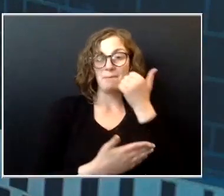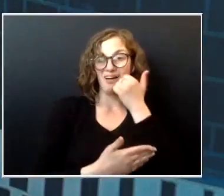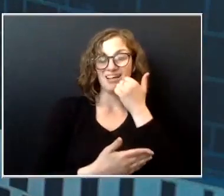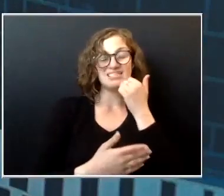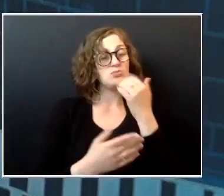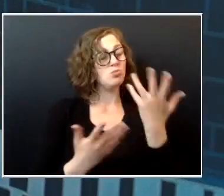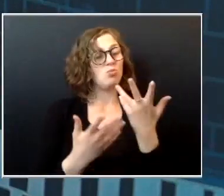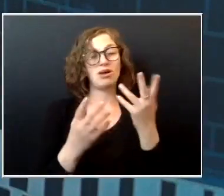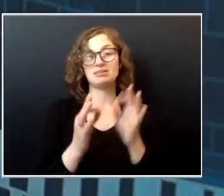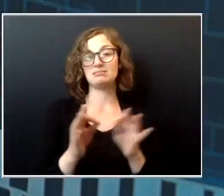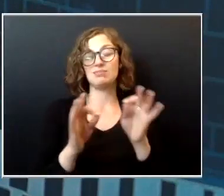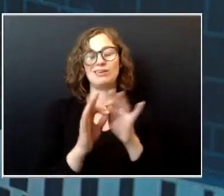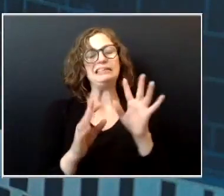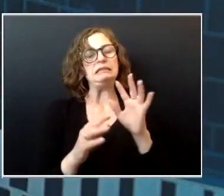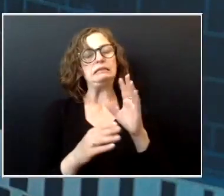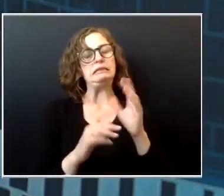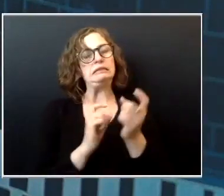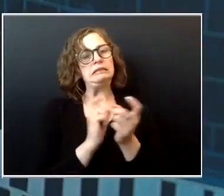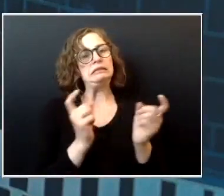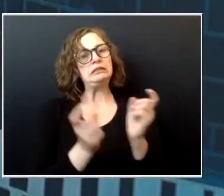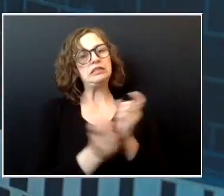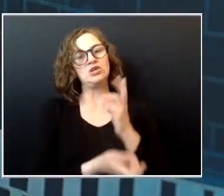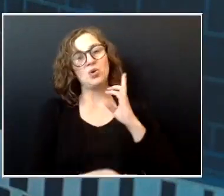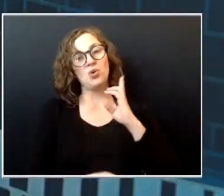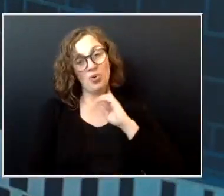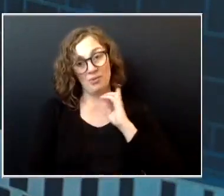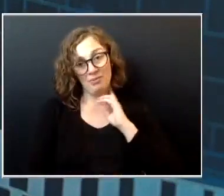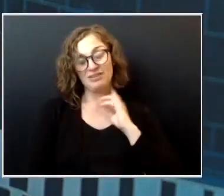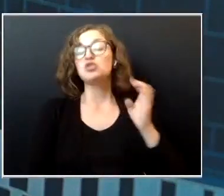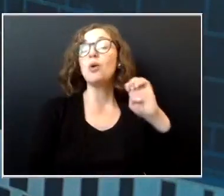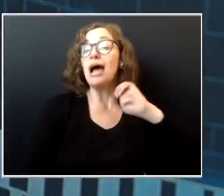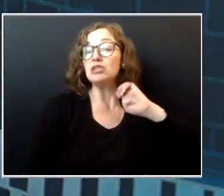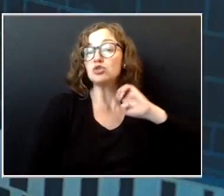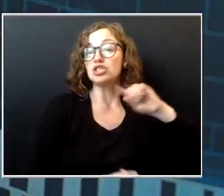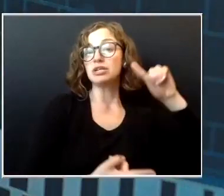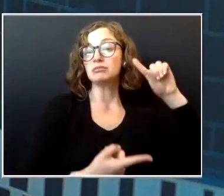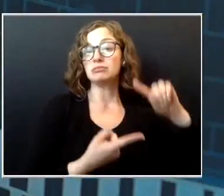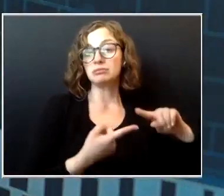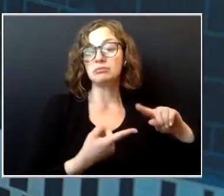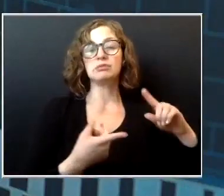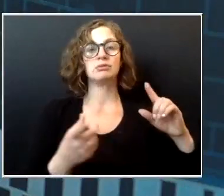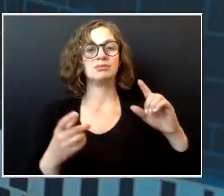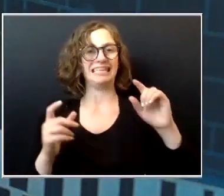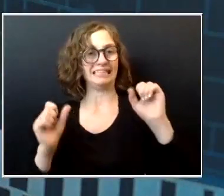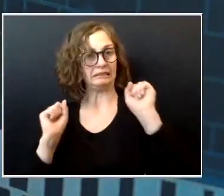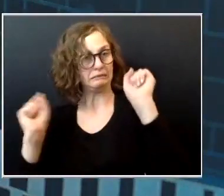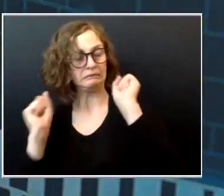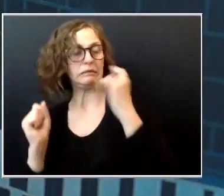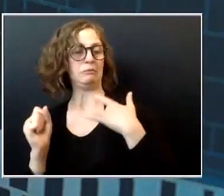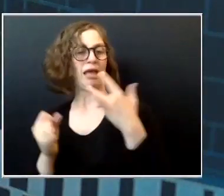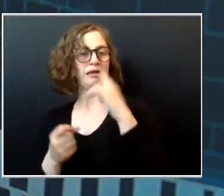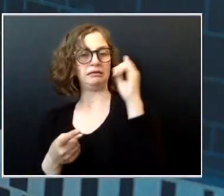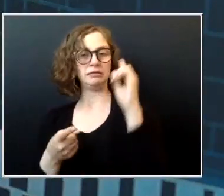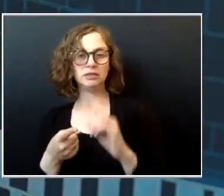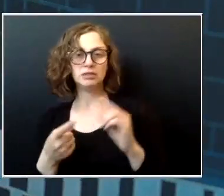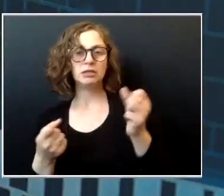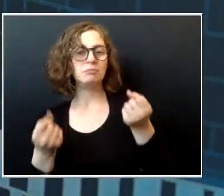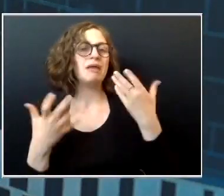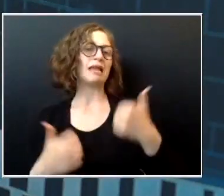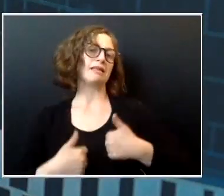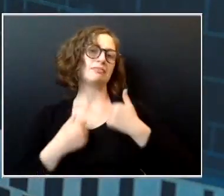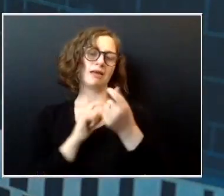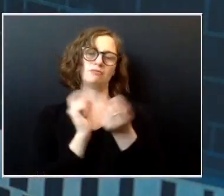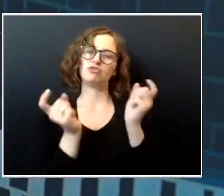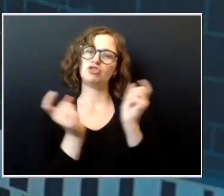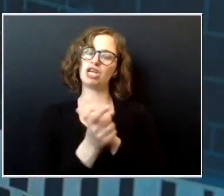that, there's also physical activity that's decreasing. There's a lot of life changes that are occurring all at the same time, and so that really